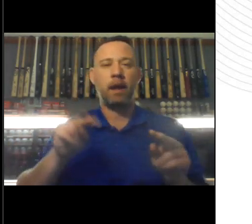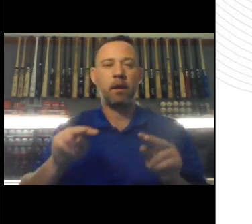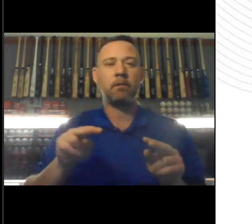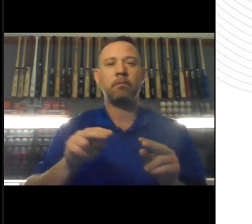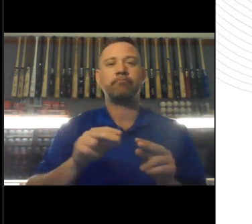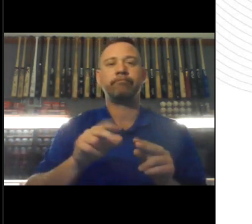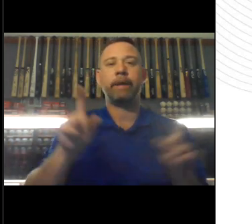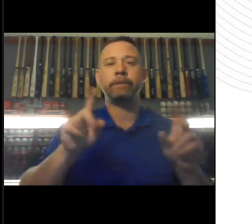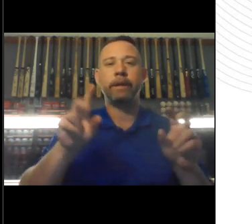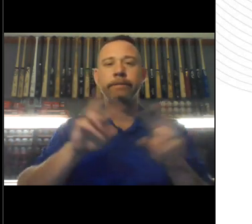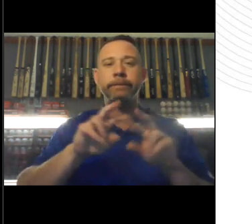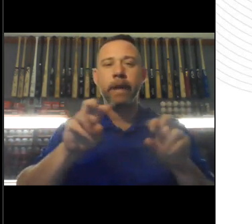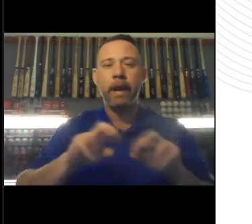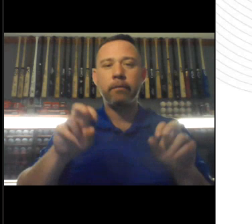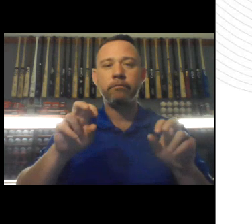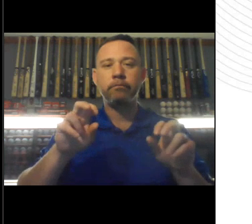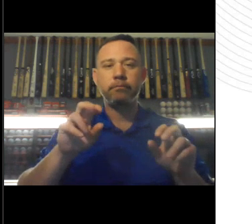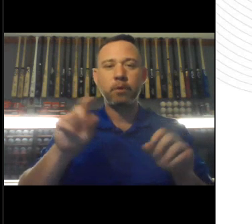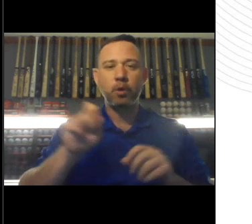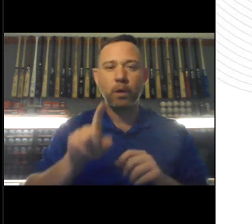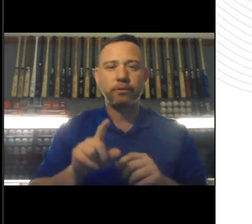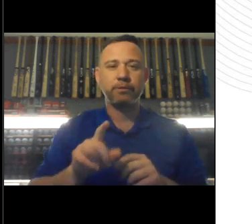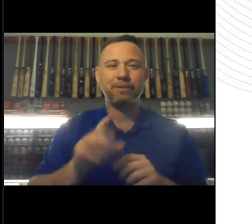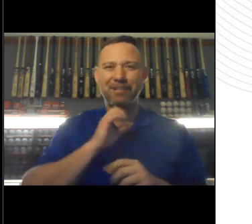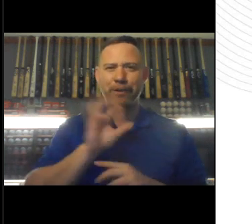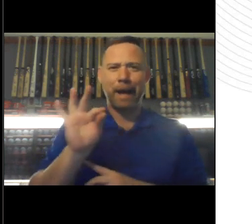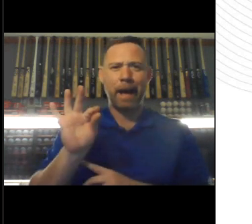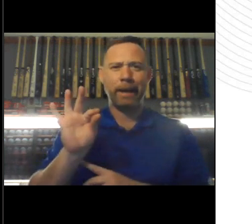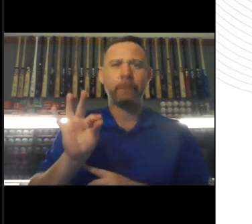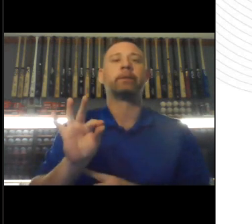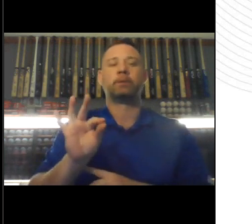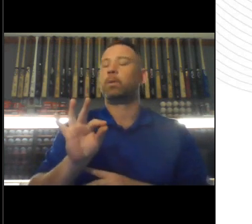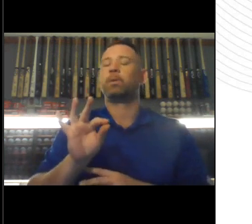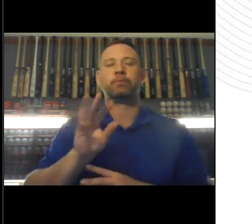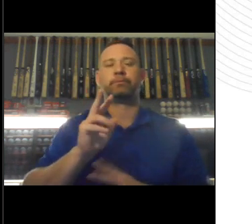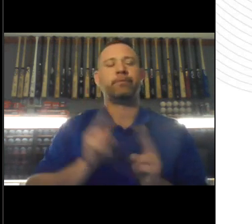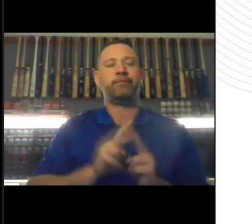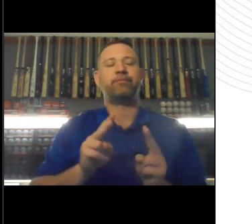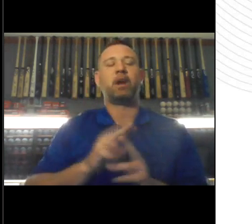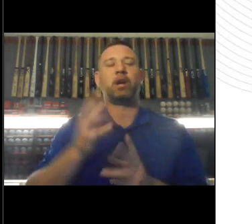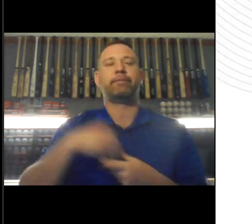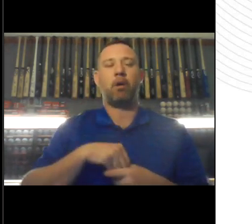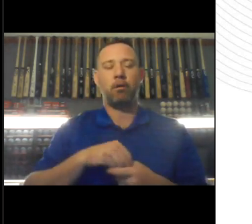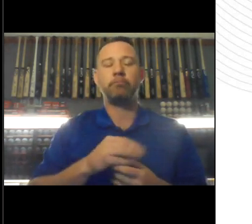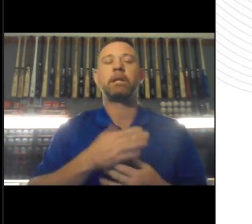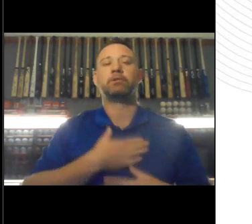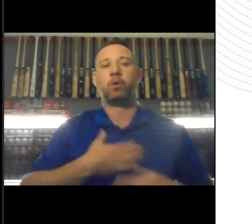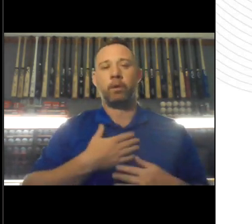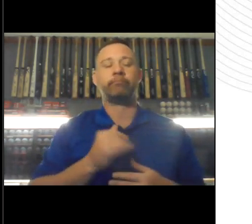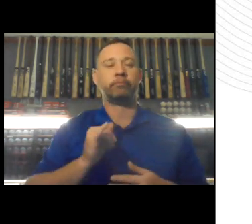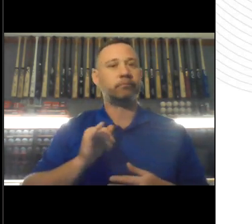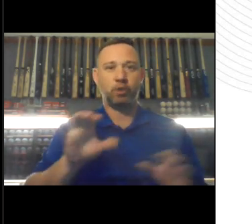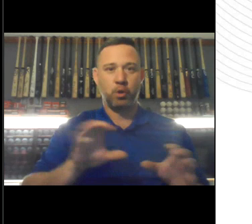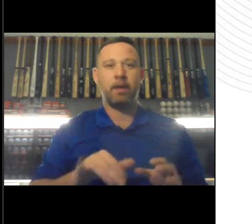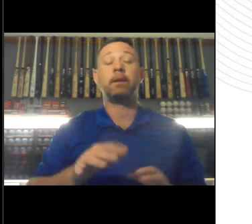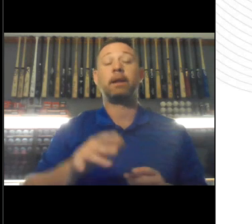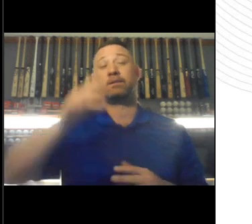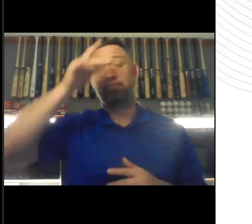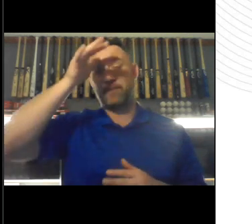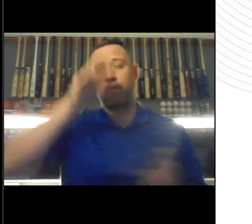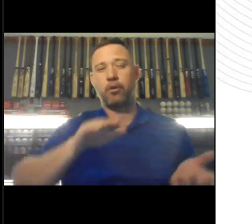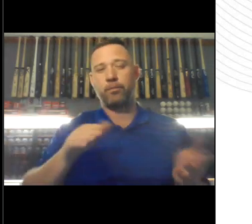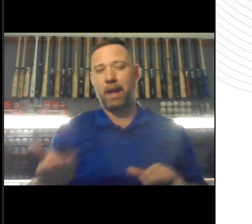on, even at the age of 9. And he was very much into it. Unfortunately, his father passed away when Jeremy was